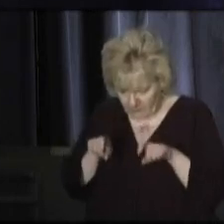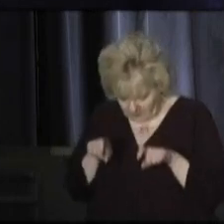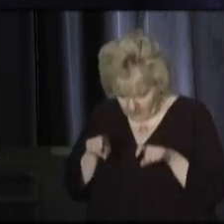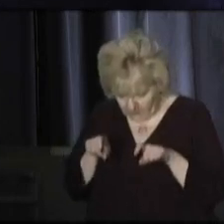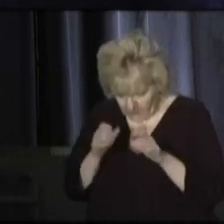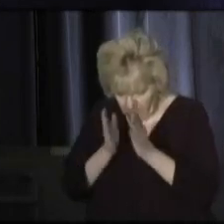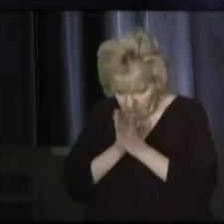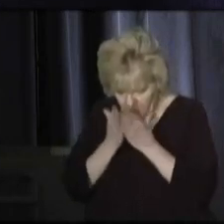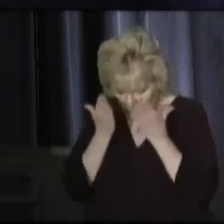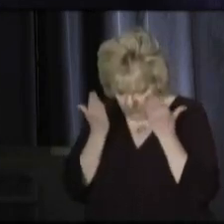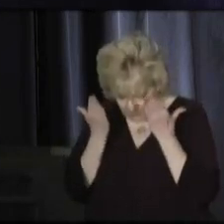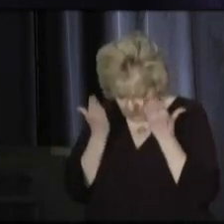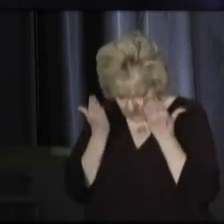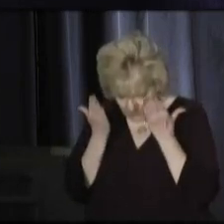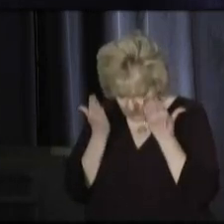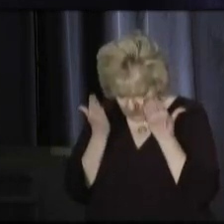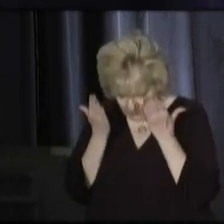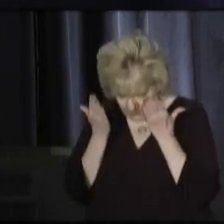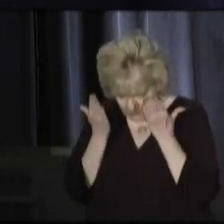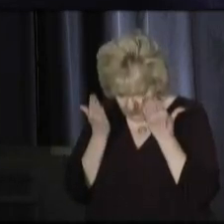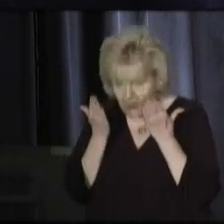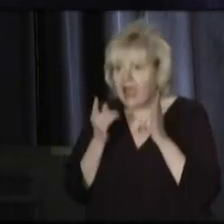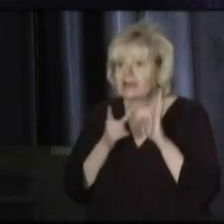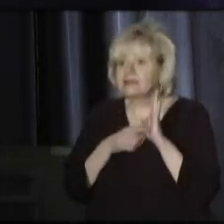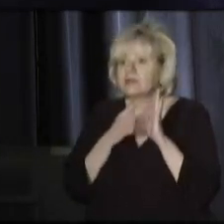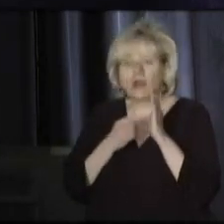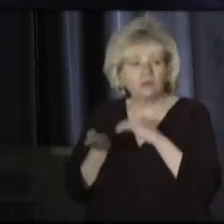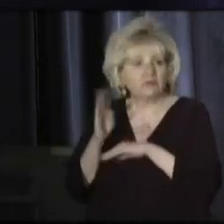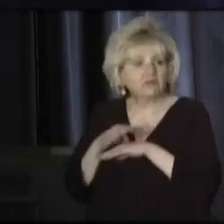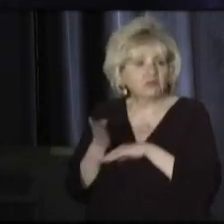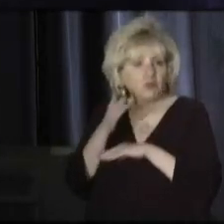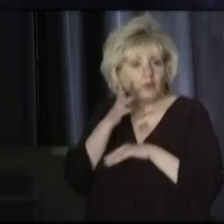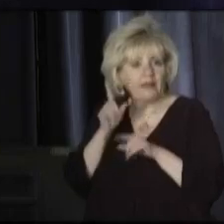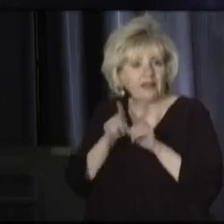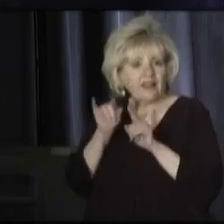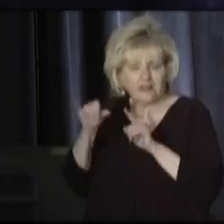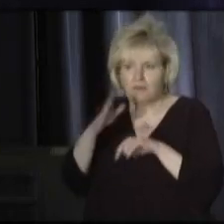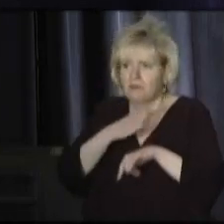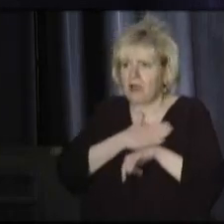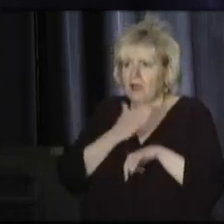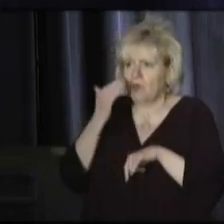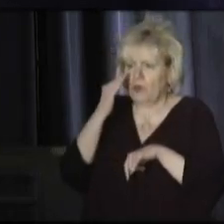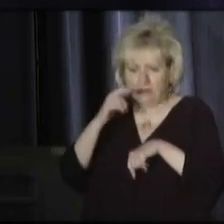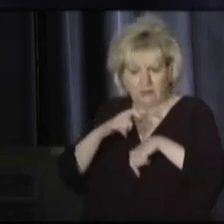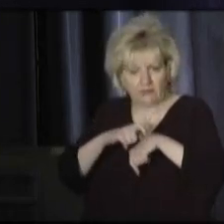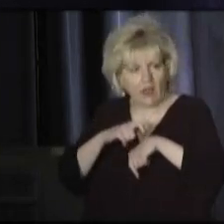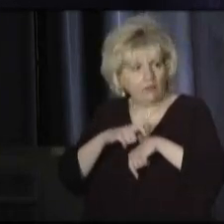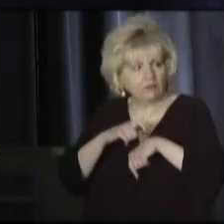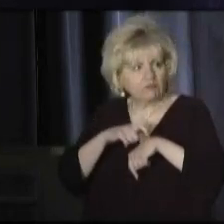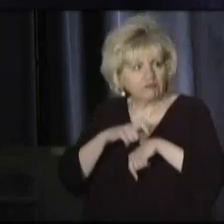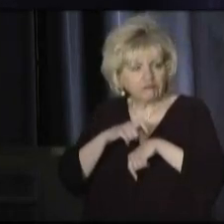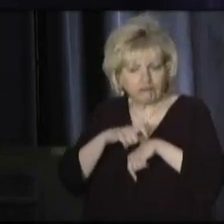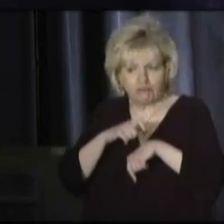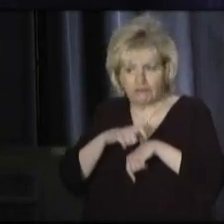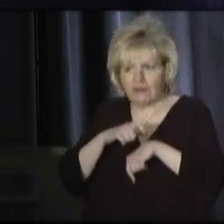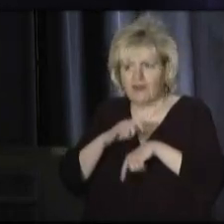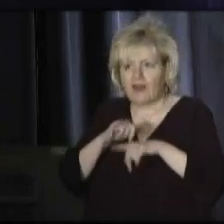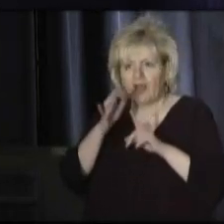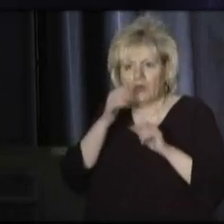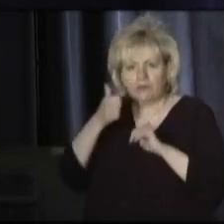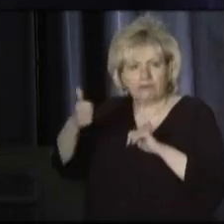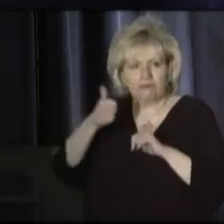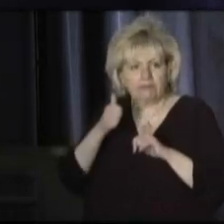the shower curtain, under the bed, under the sink, then she'd check again. She'd shout, "I'm here if you're here, motherfucker," the whole coming home